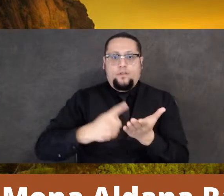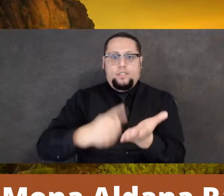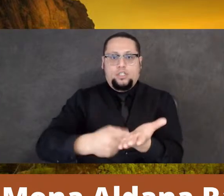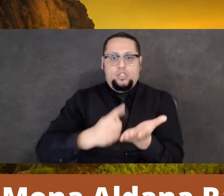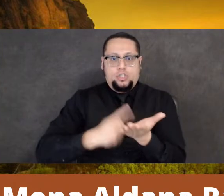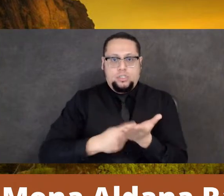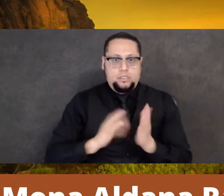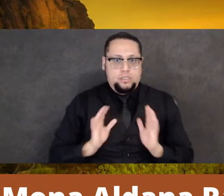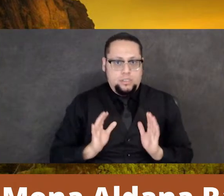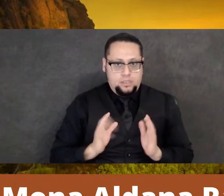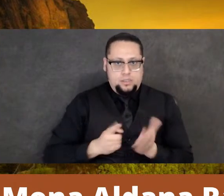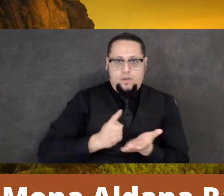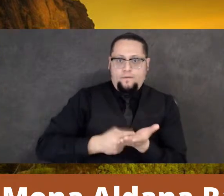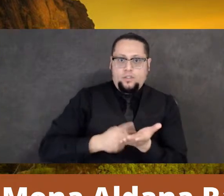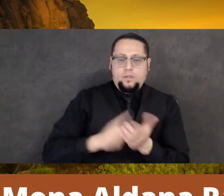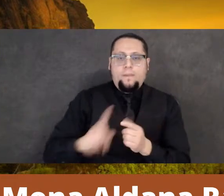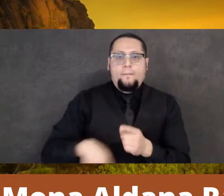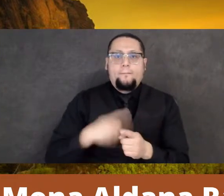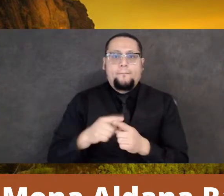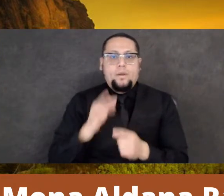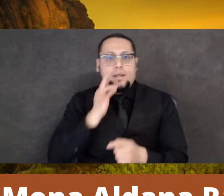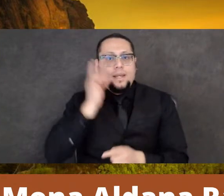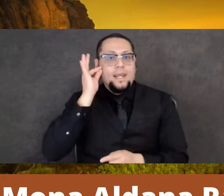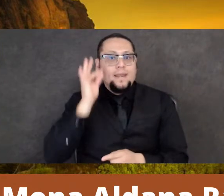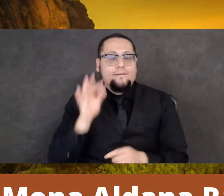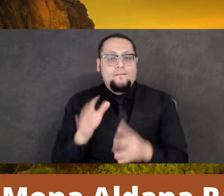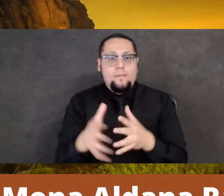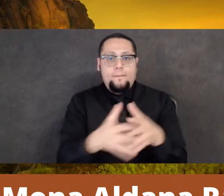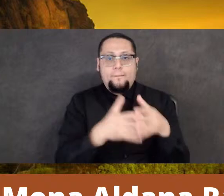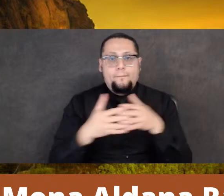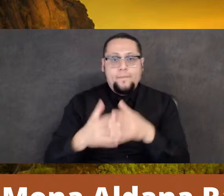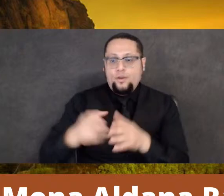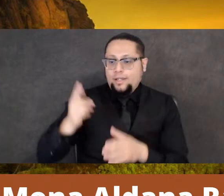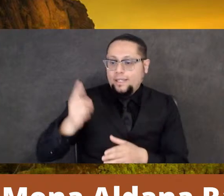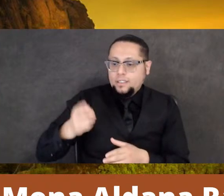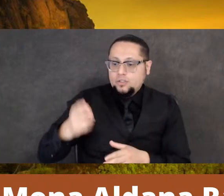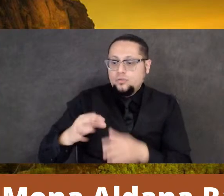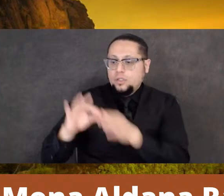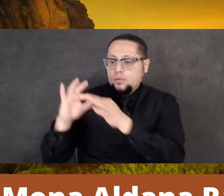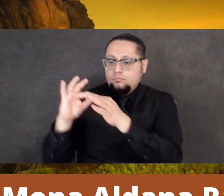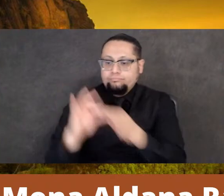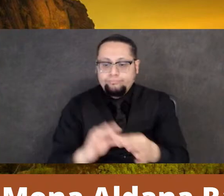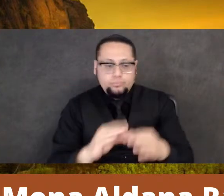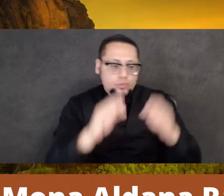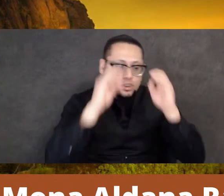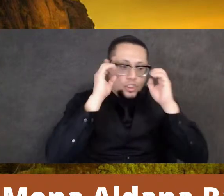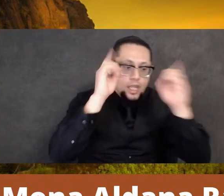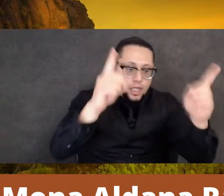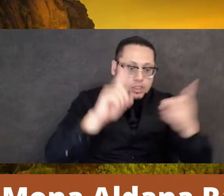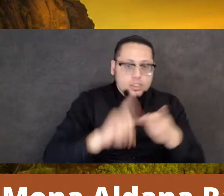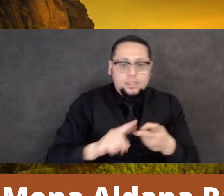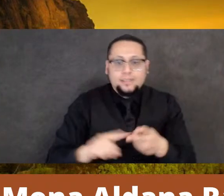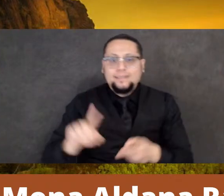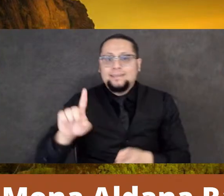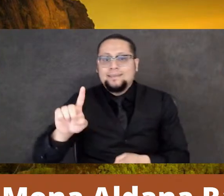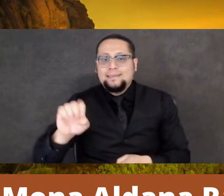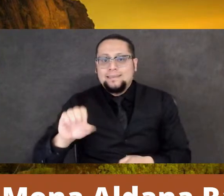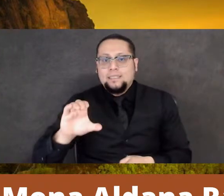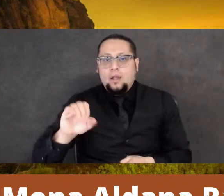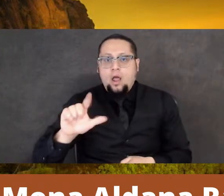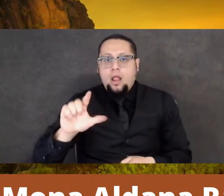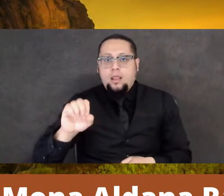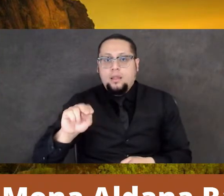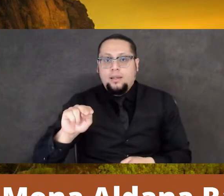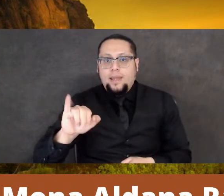conversation on the Native American history landscape and education. We talked about decolonization efforts to recenter